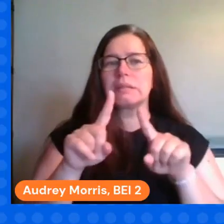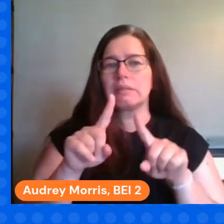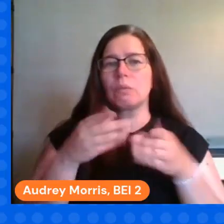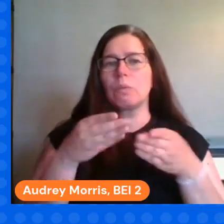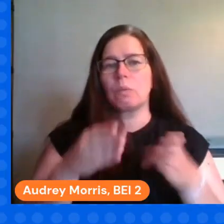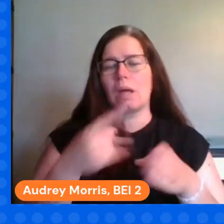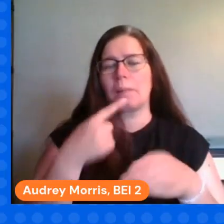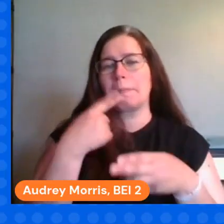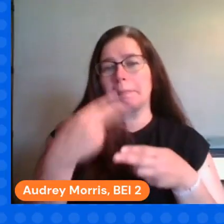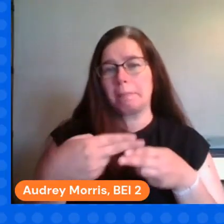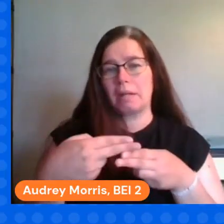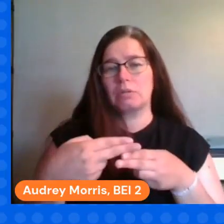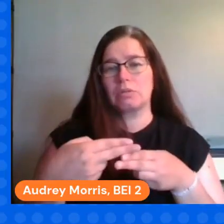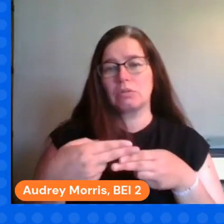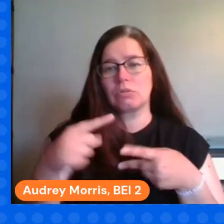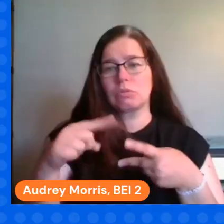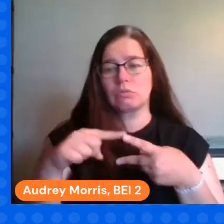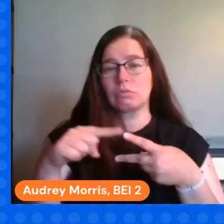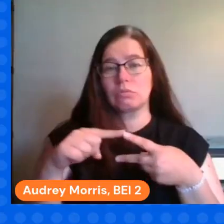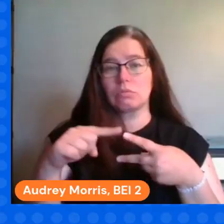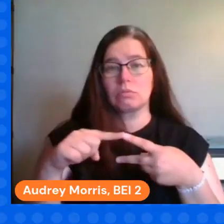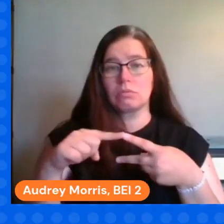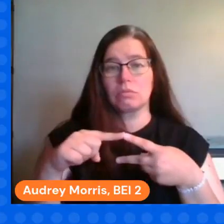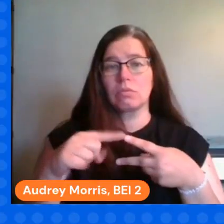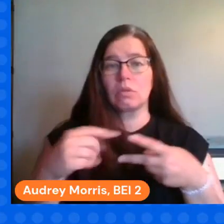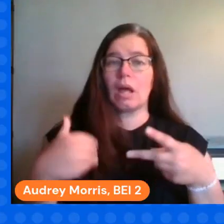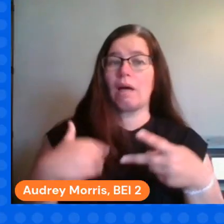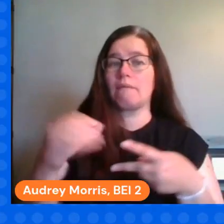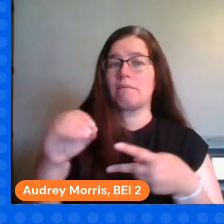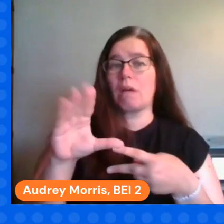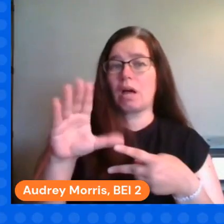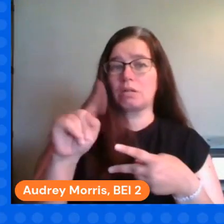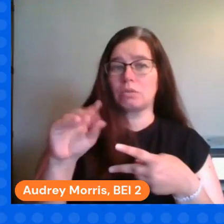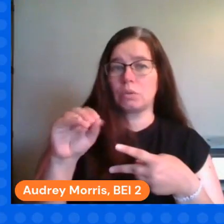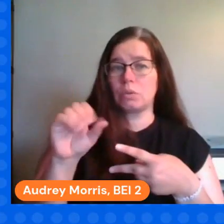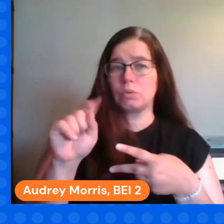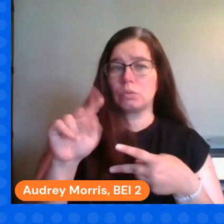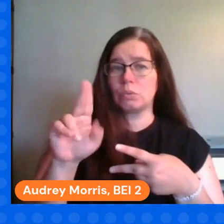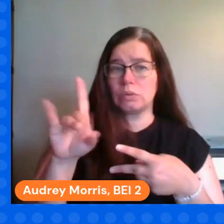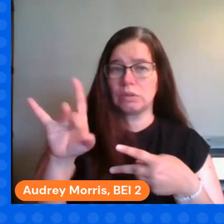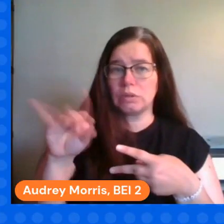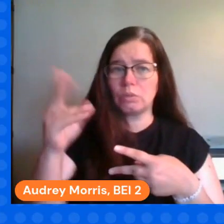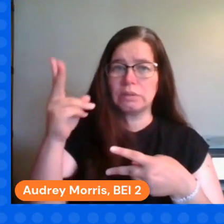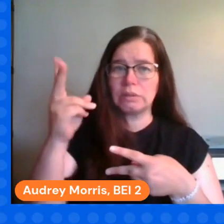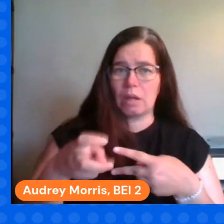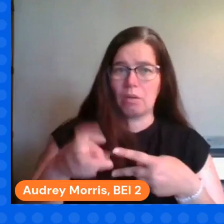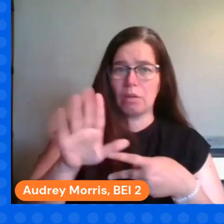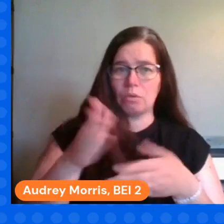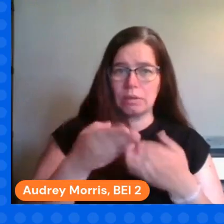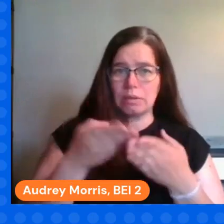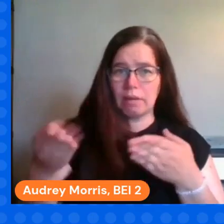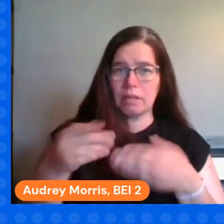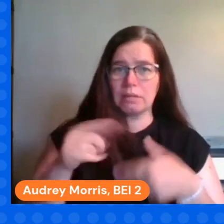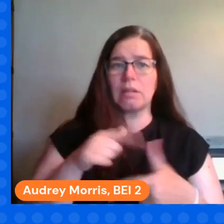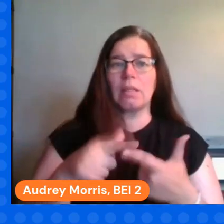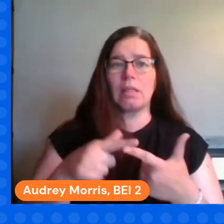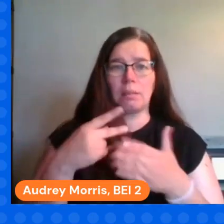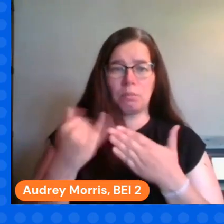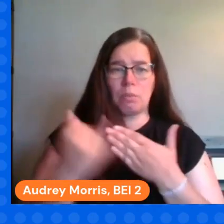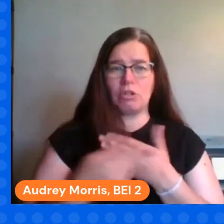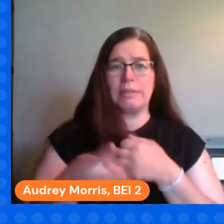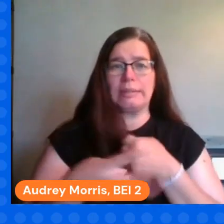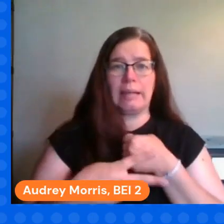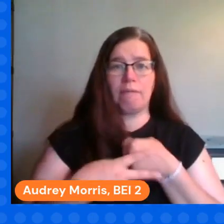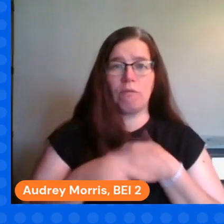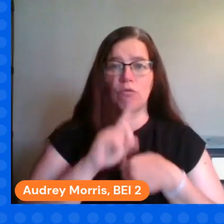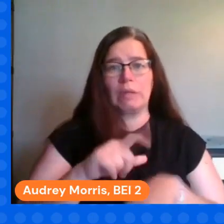that, you have OctoStudio downloaded on a device. The project is saving as you make it. And every